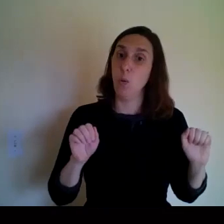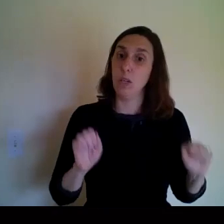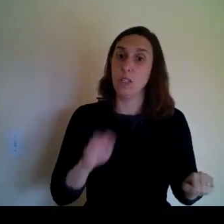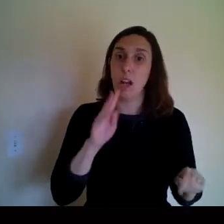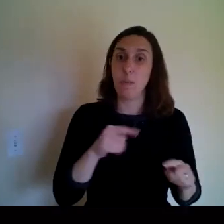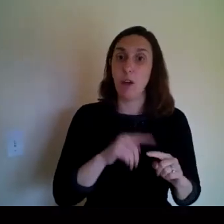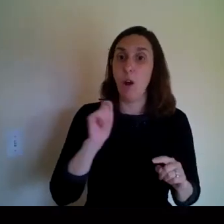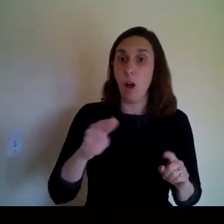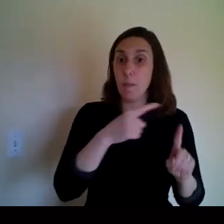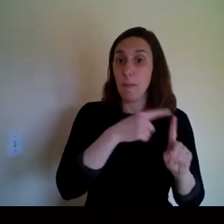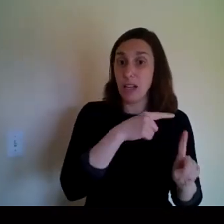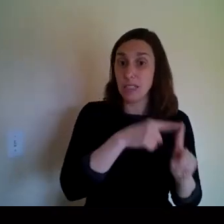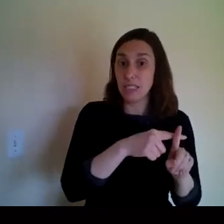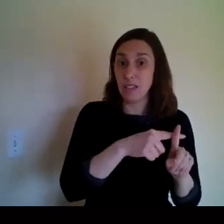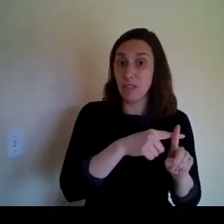positive